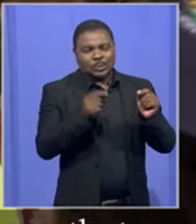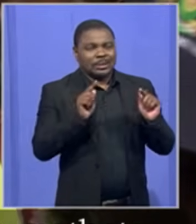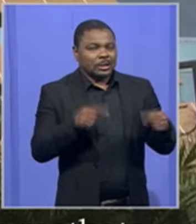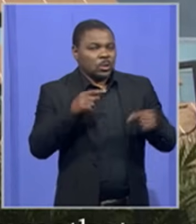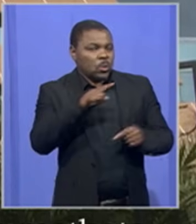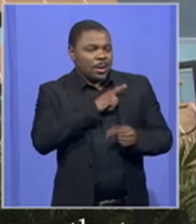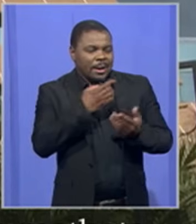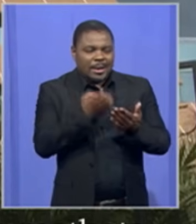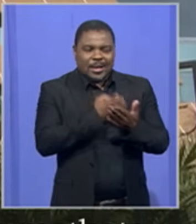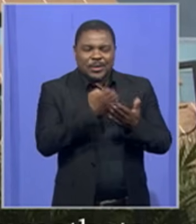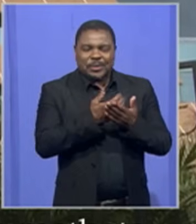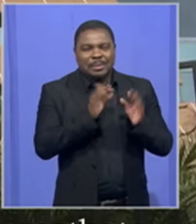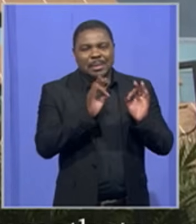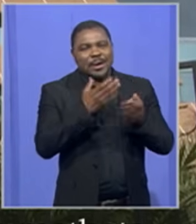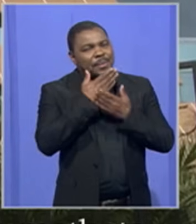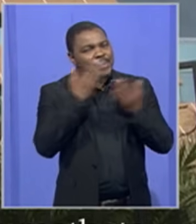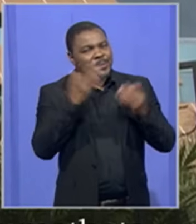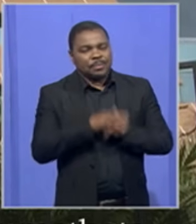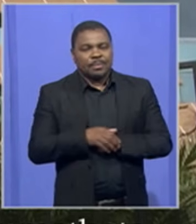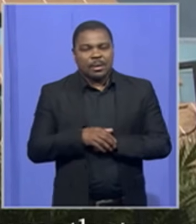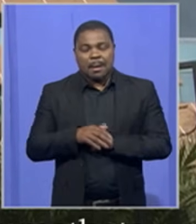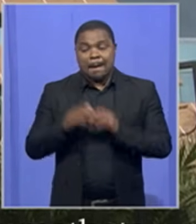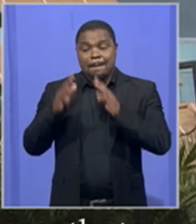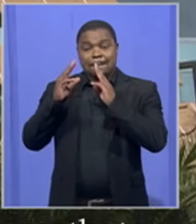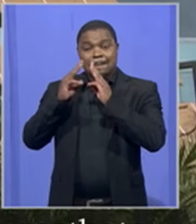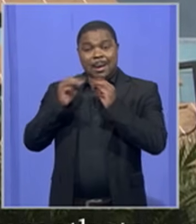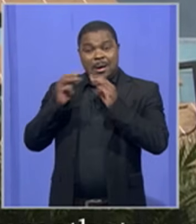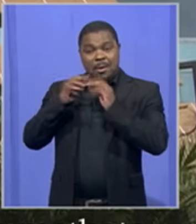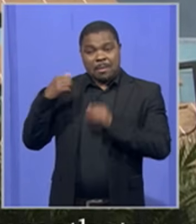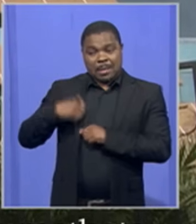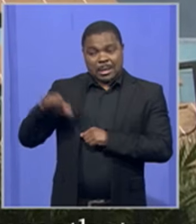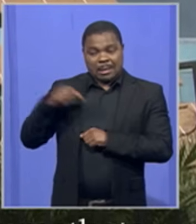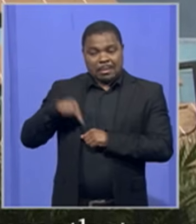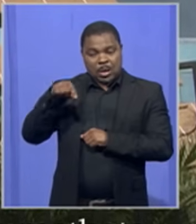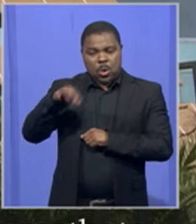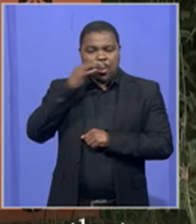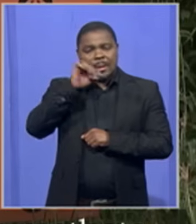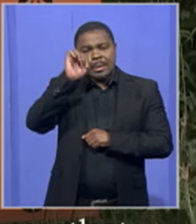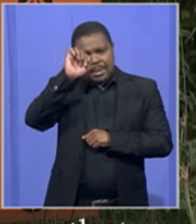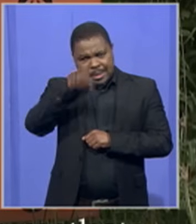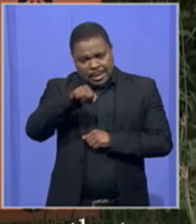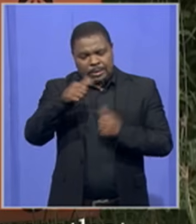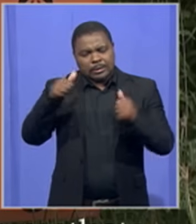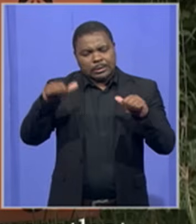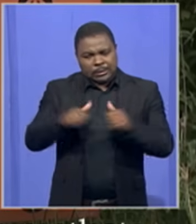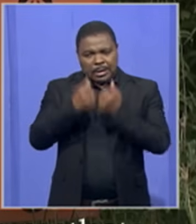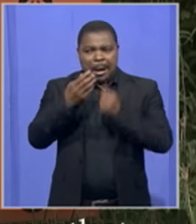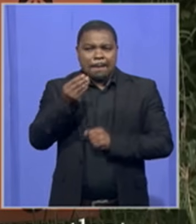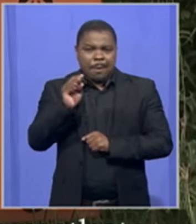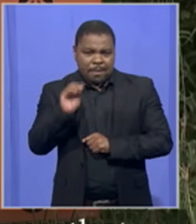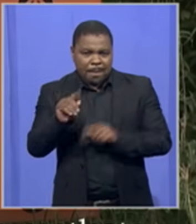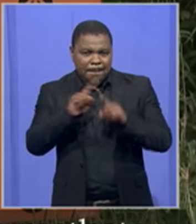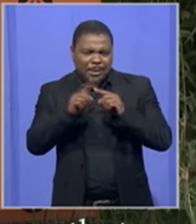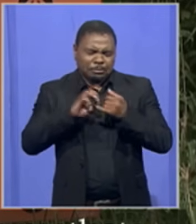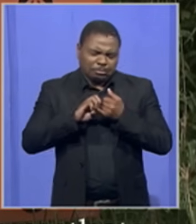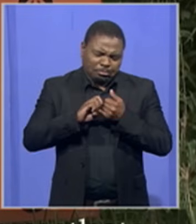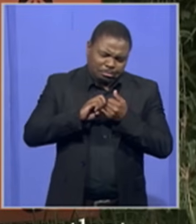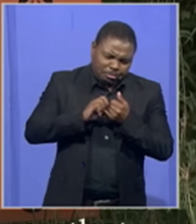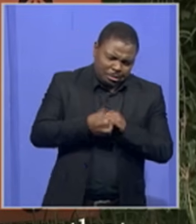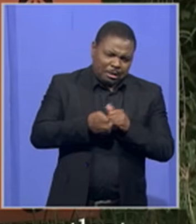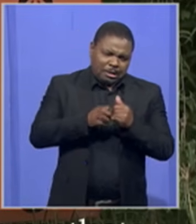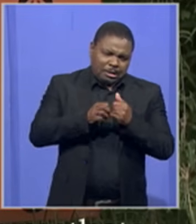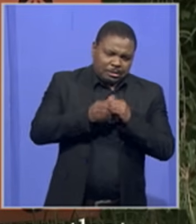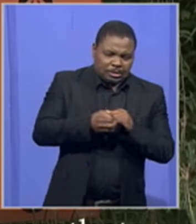economic base. Masepala mogolo wa Mangaung wa re le mororo o itemogela dikgwetlho tsa matlole o dira ka natla go fetola maemo le go